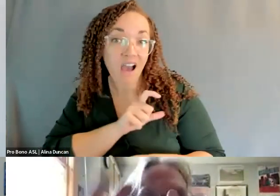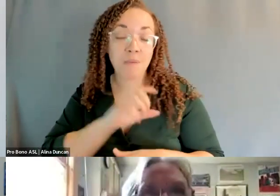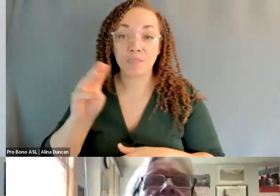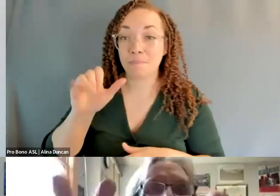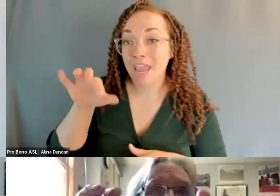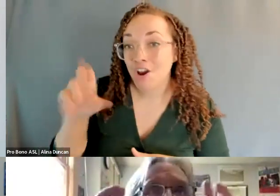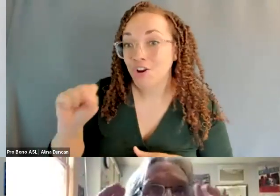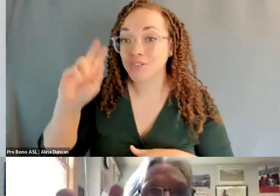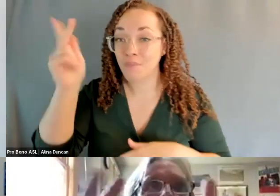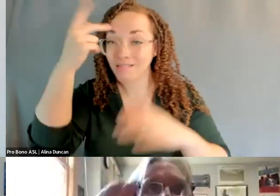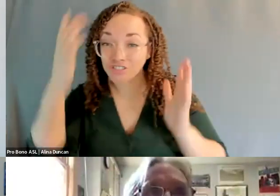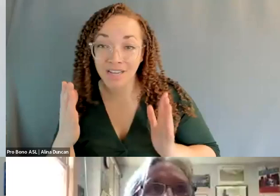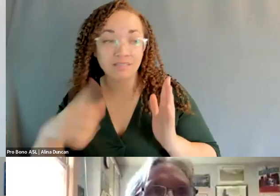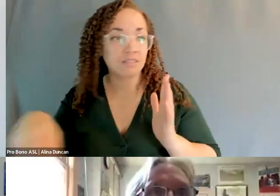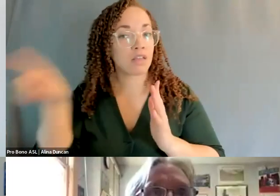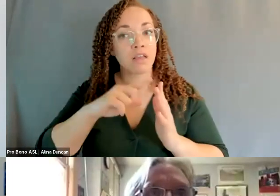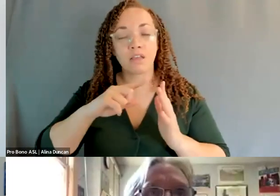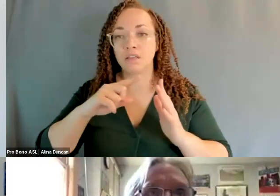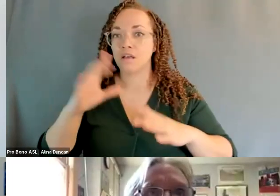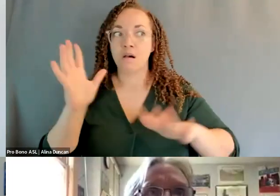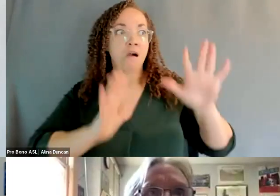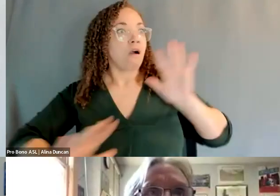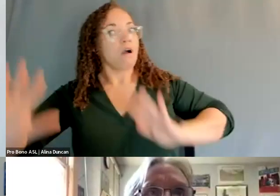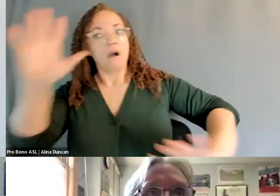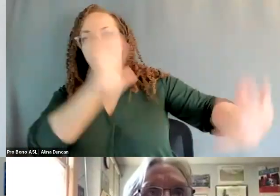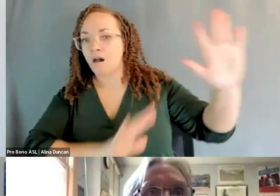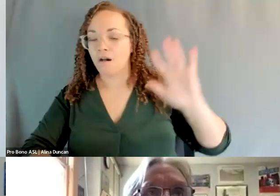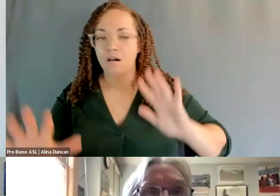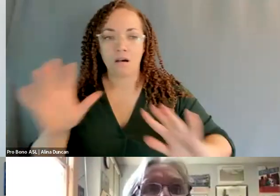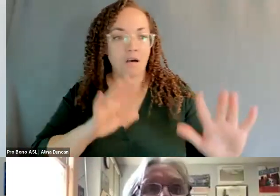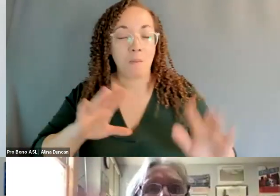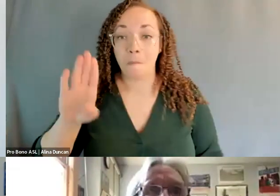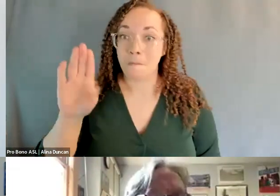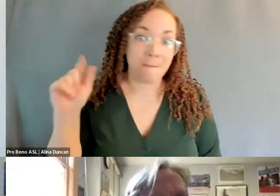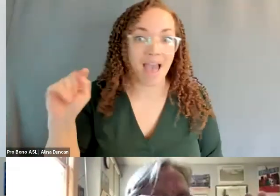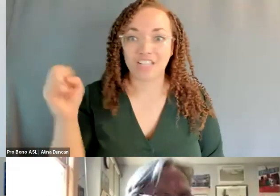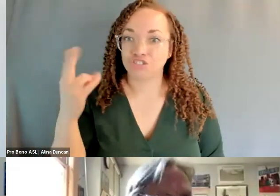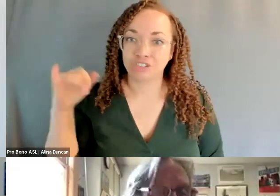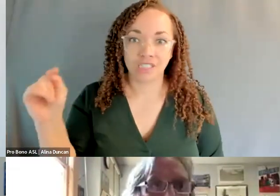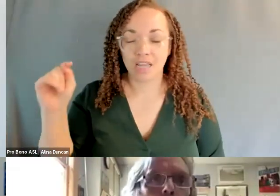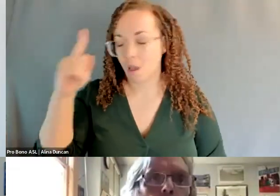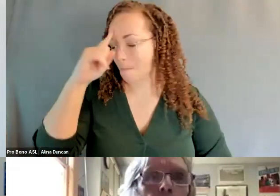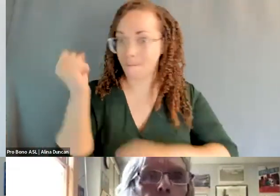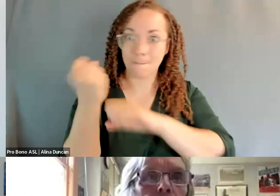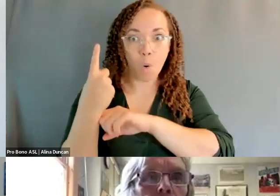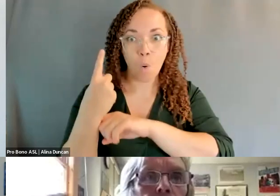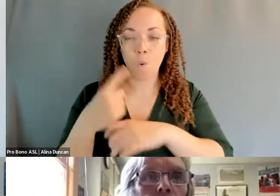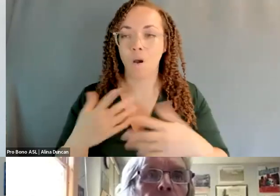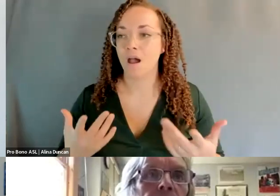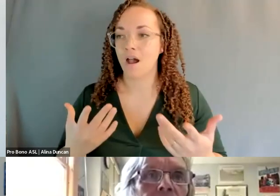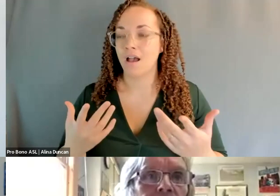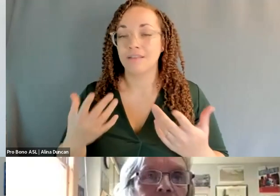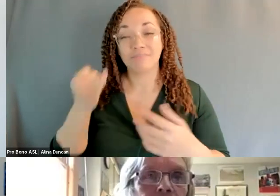absolutely batshit every time that we've been able to get this bill introduced. And when you look at the historical pattern